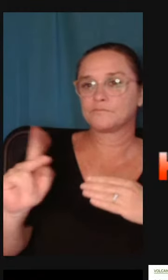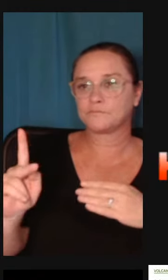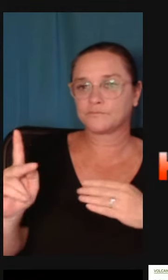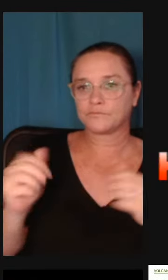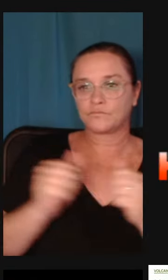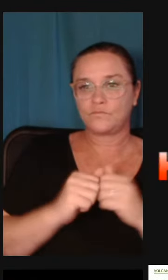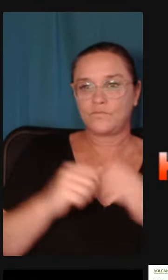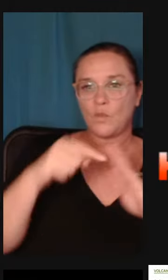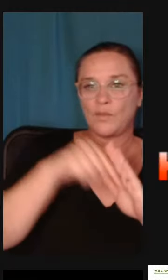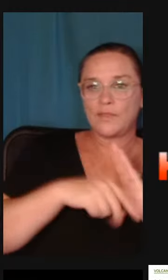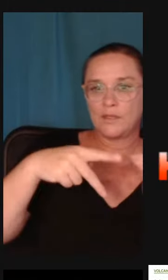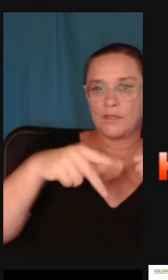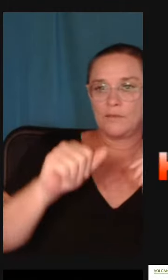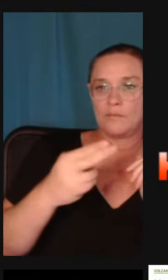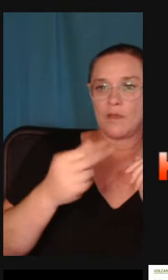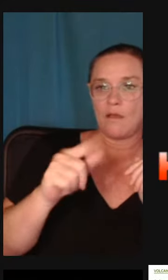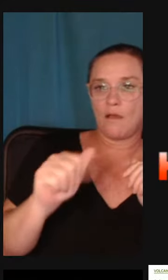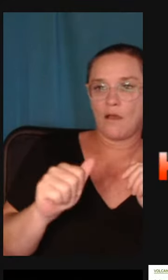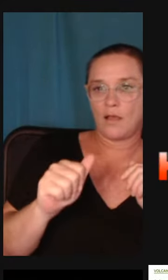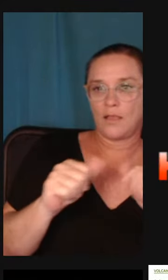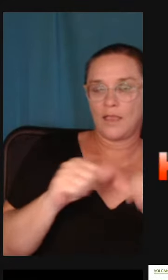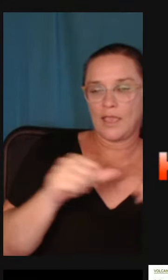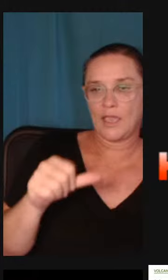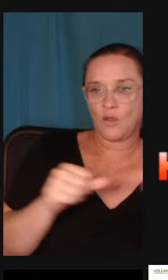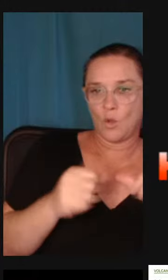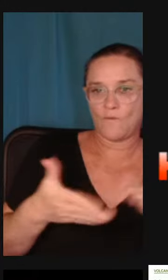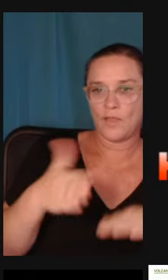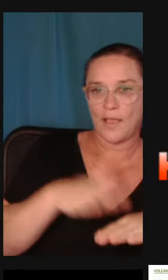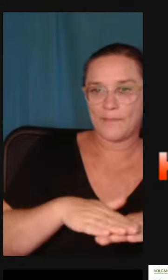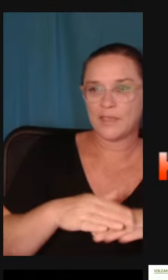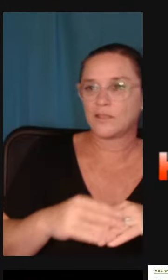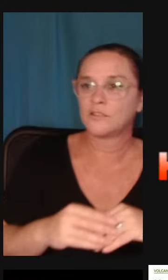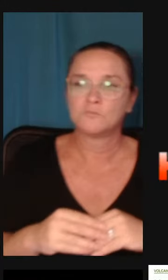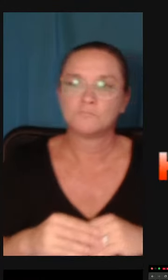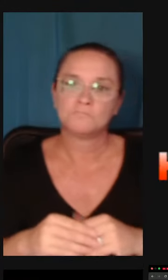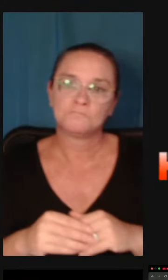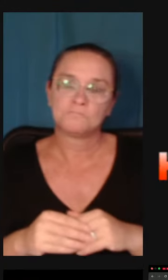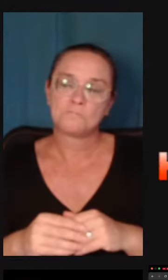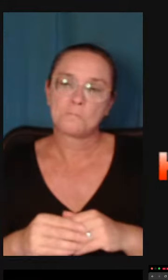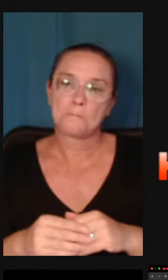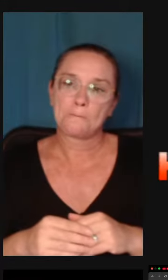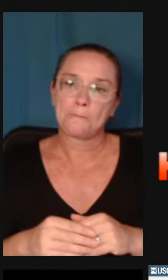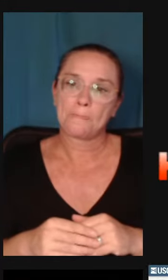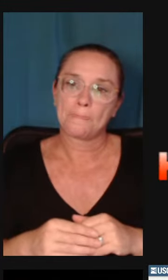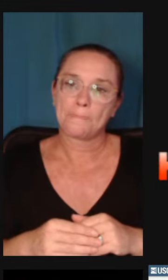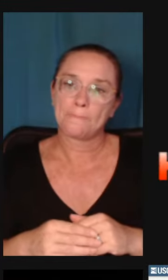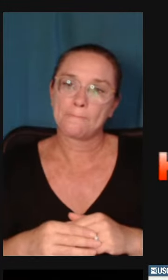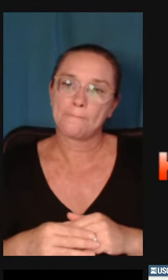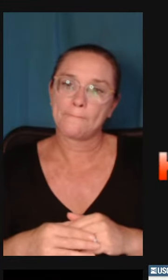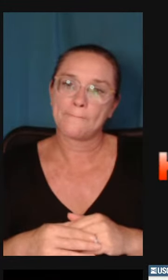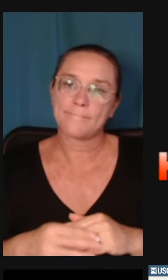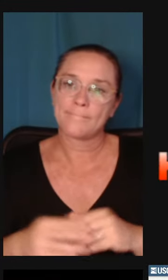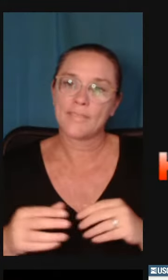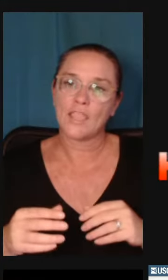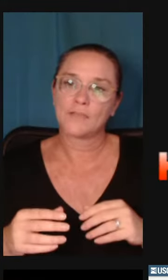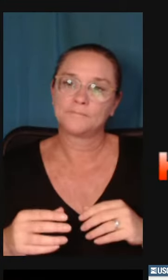there. So nothing really noteworthy for the past week. Looking at the earthquakes by